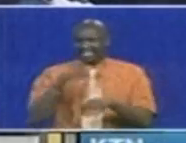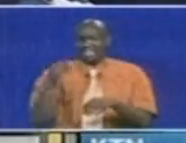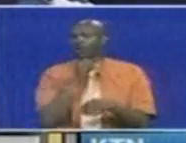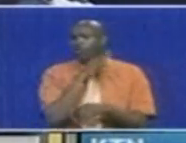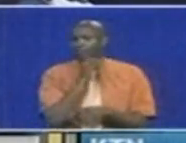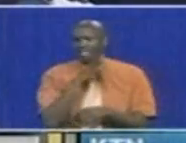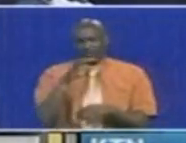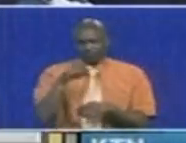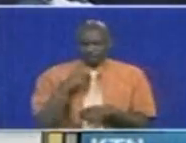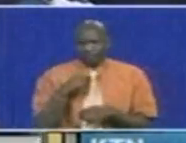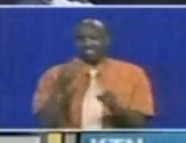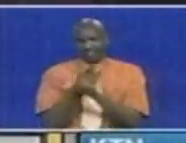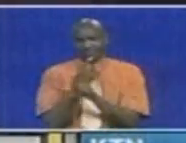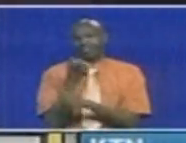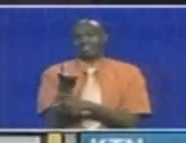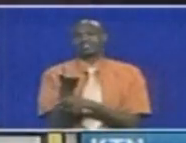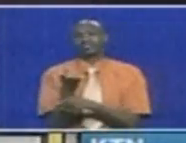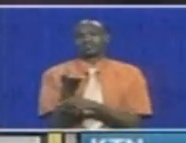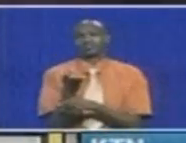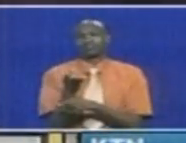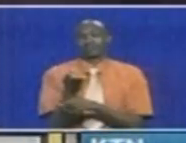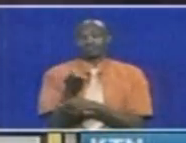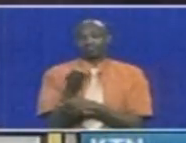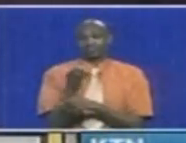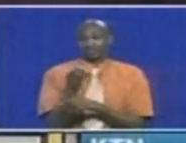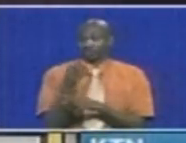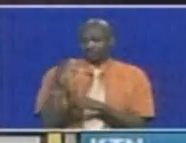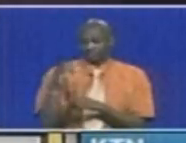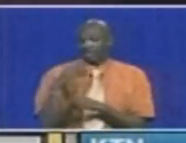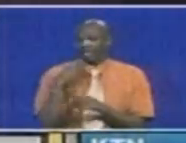any complaint from operator using NOFBI. Adelaide Changole, KTN Business.